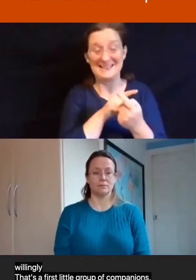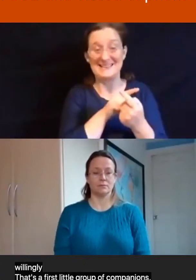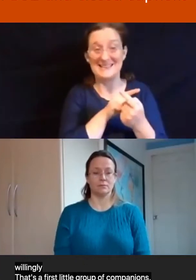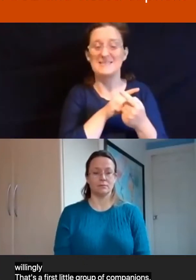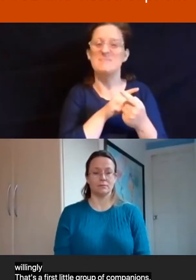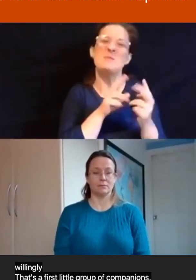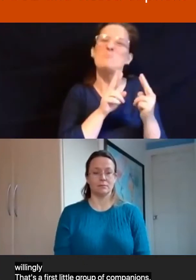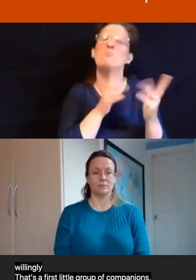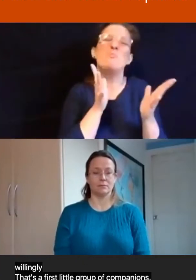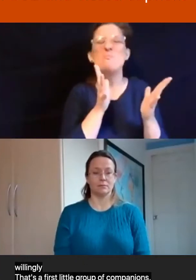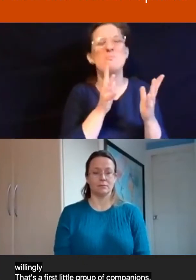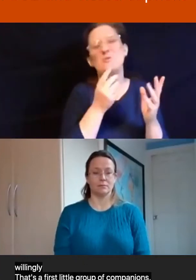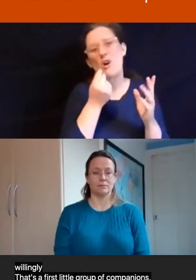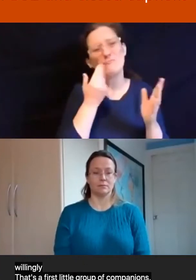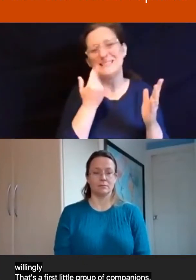keep in touch.